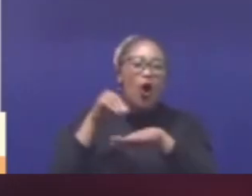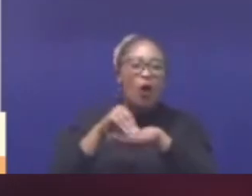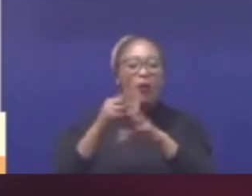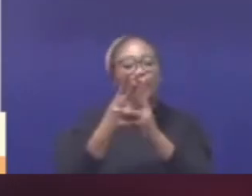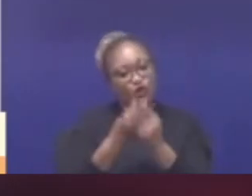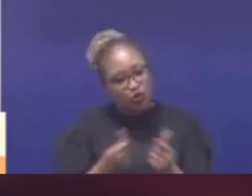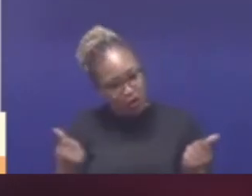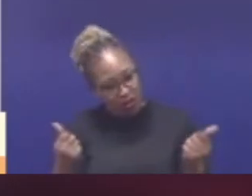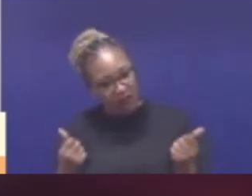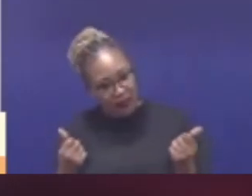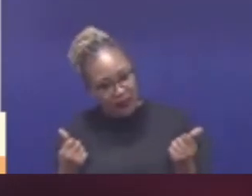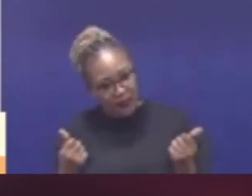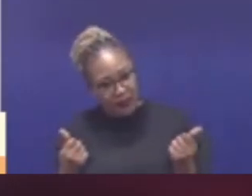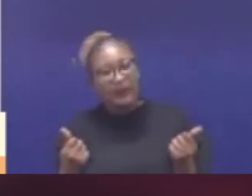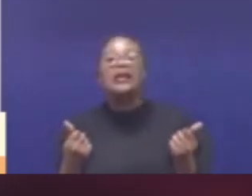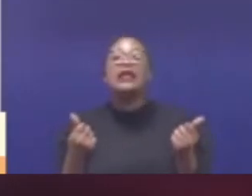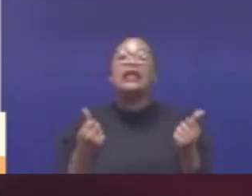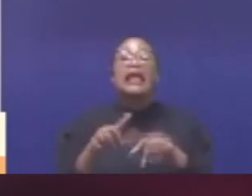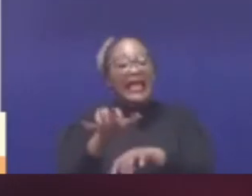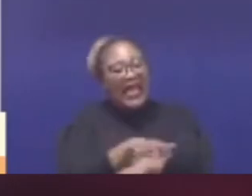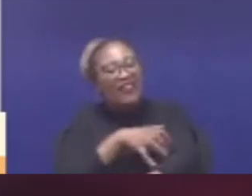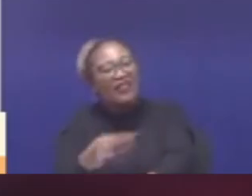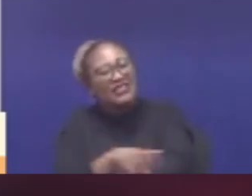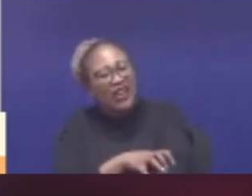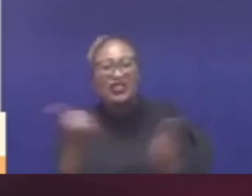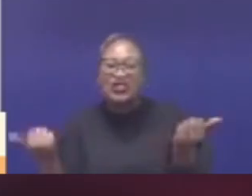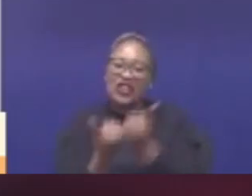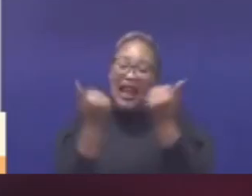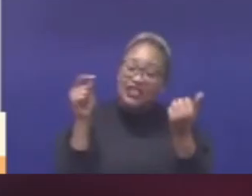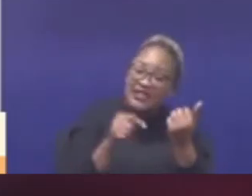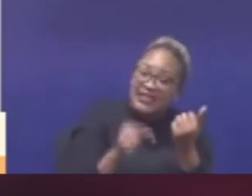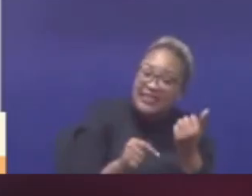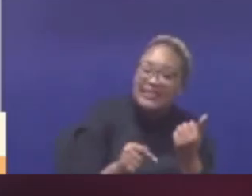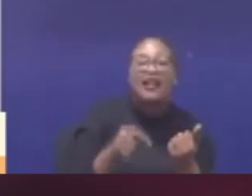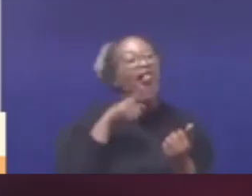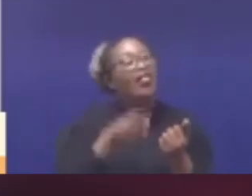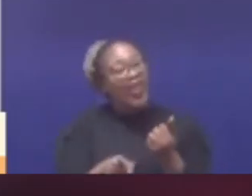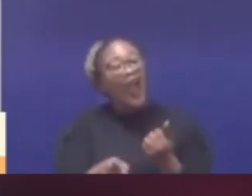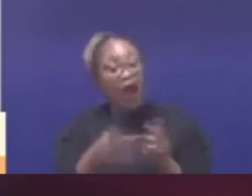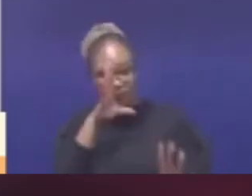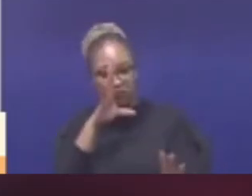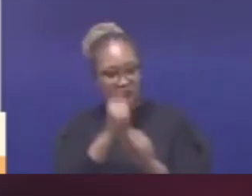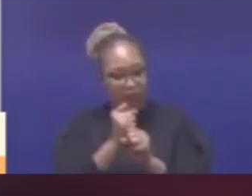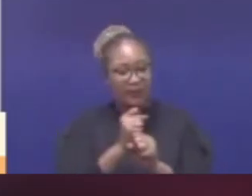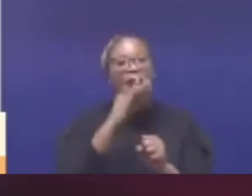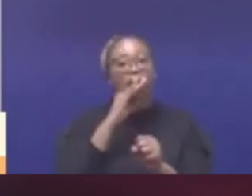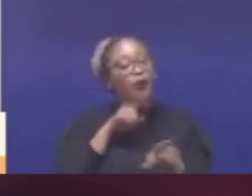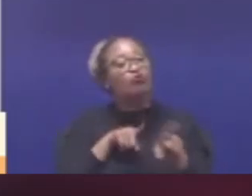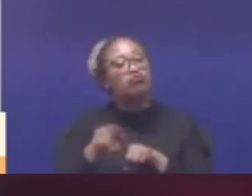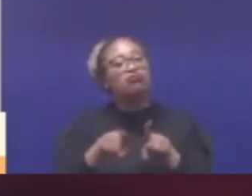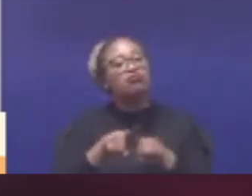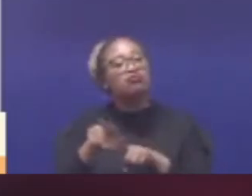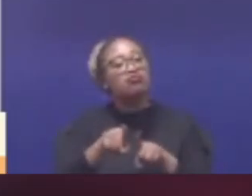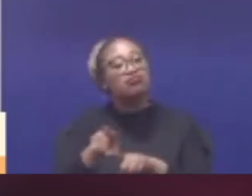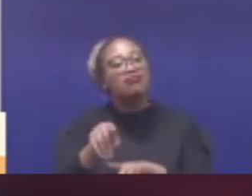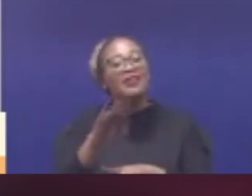past. Pit latrines and infrastructure challenges are being tackled with marked success, and this not only creates a safe environment for